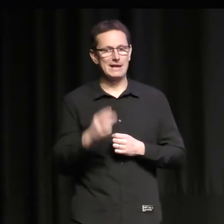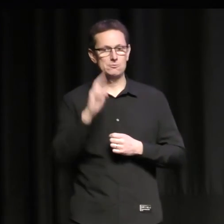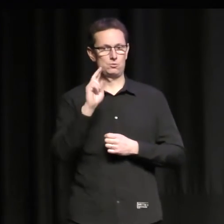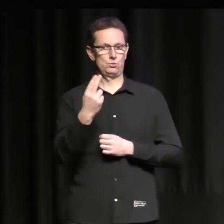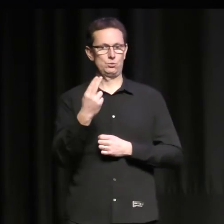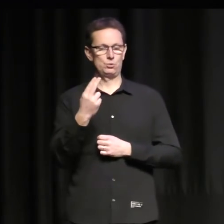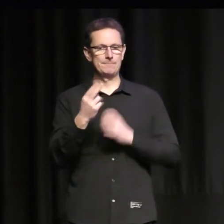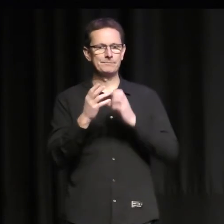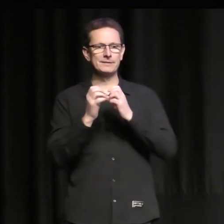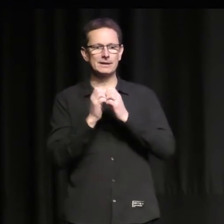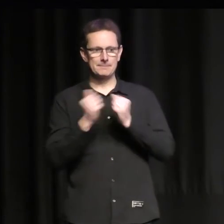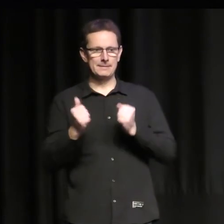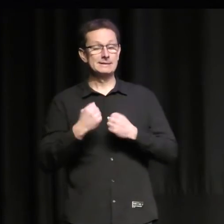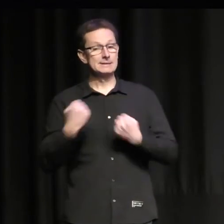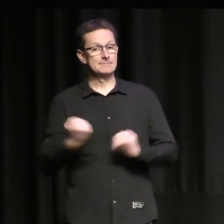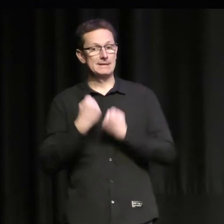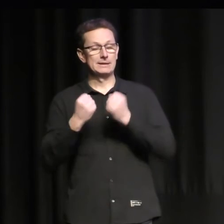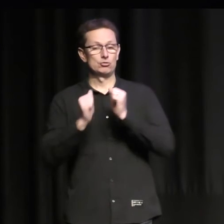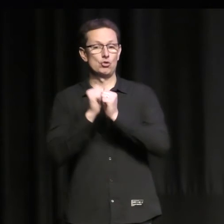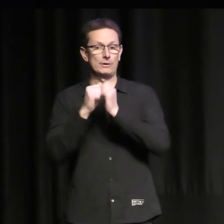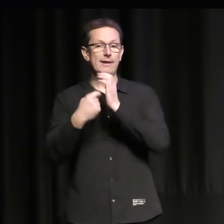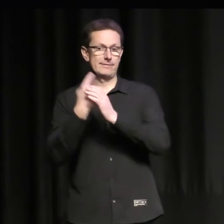but exciting things are taking place.